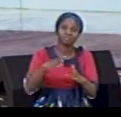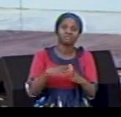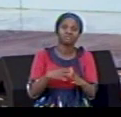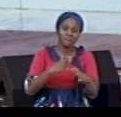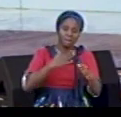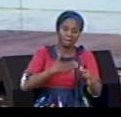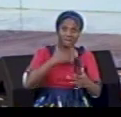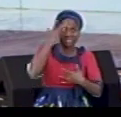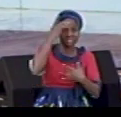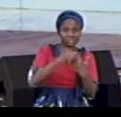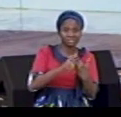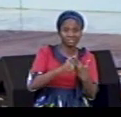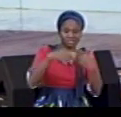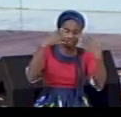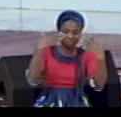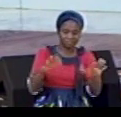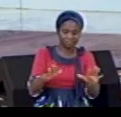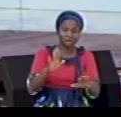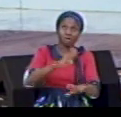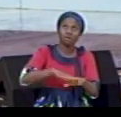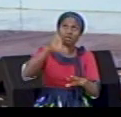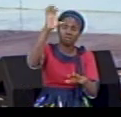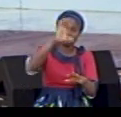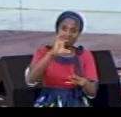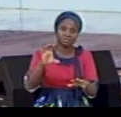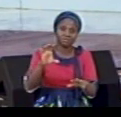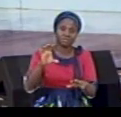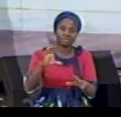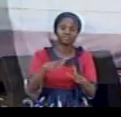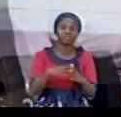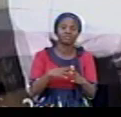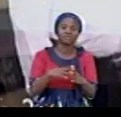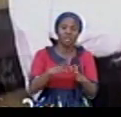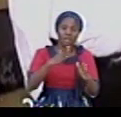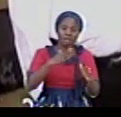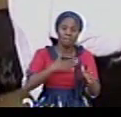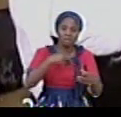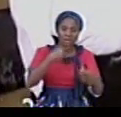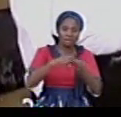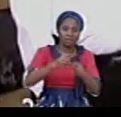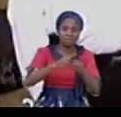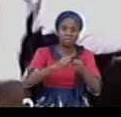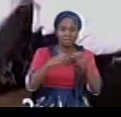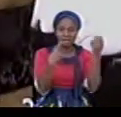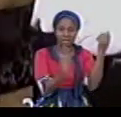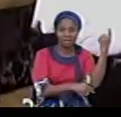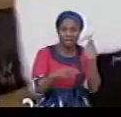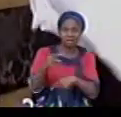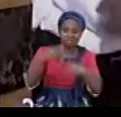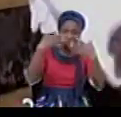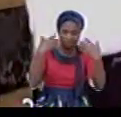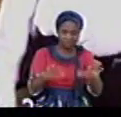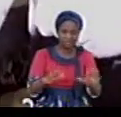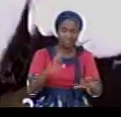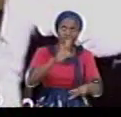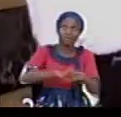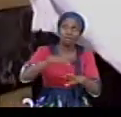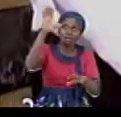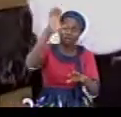My sickness finished on the cross of Calvary. Afflictions finished on the cross of